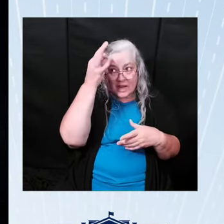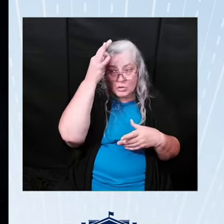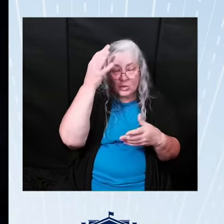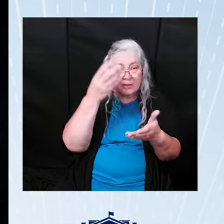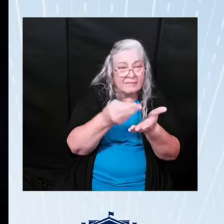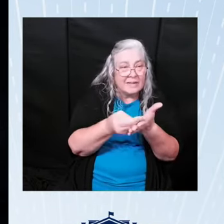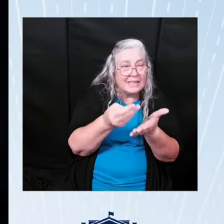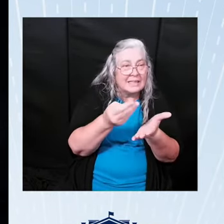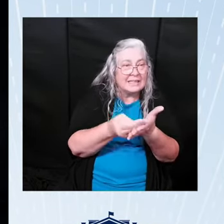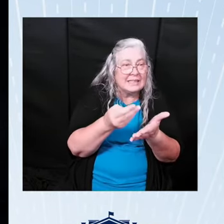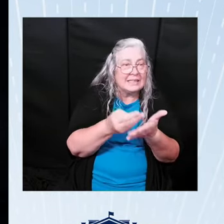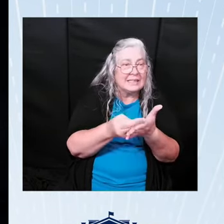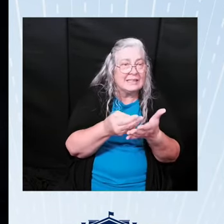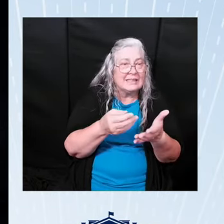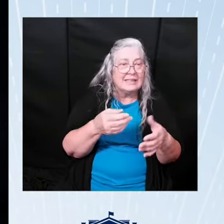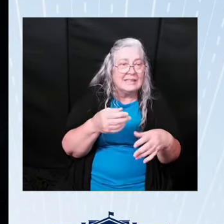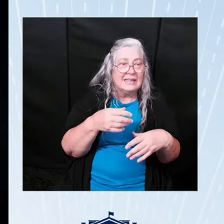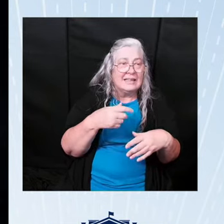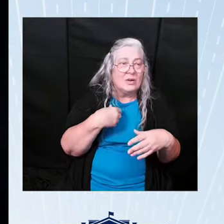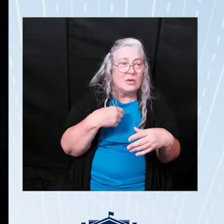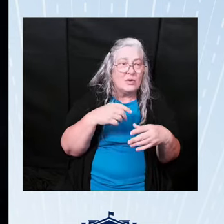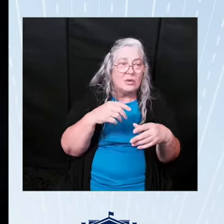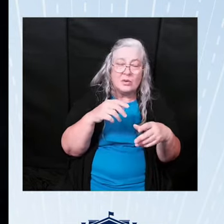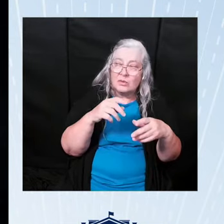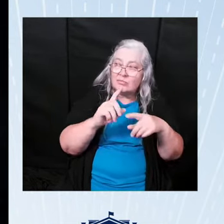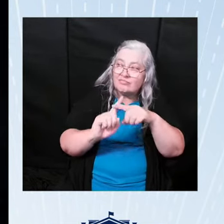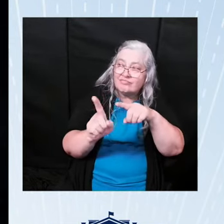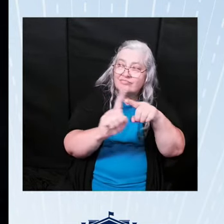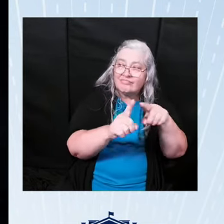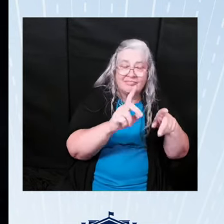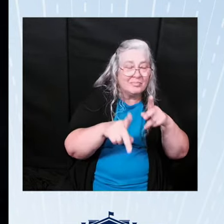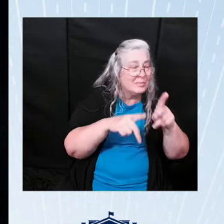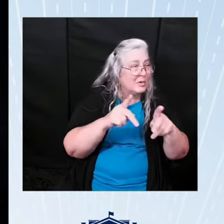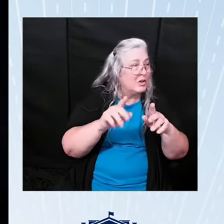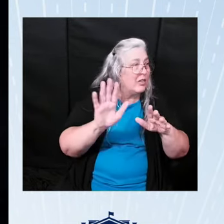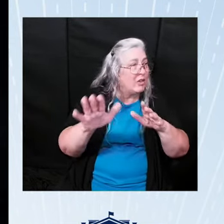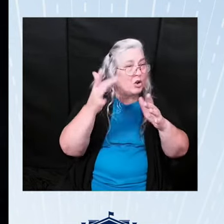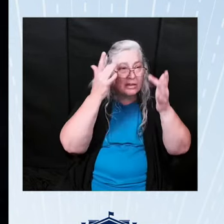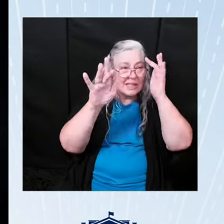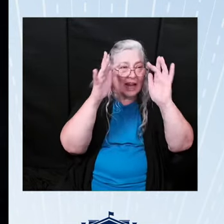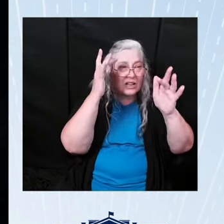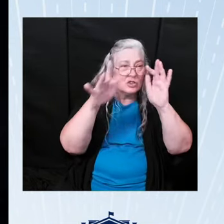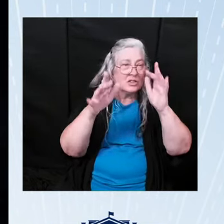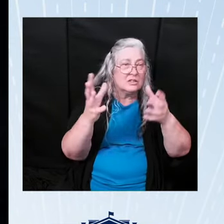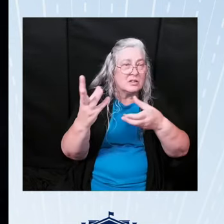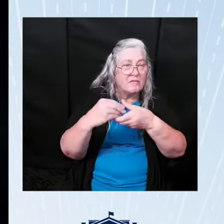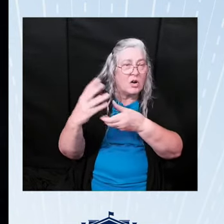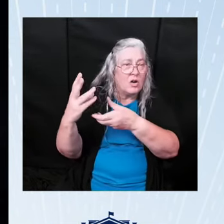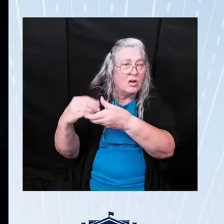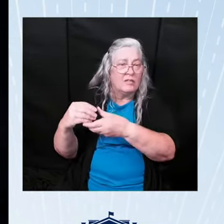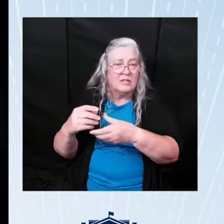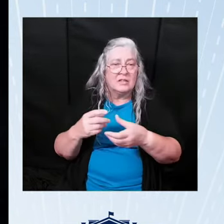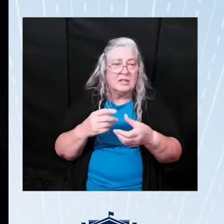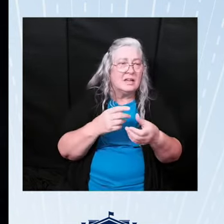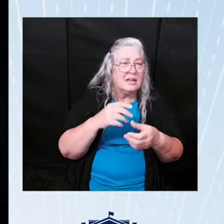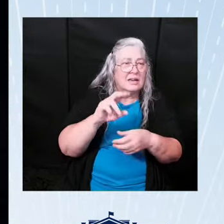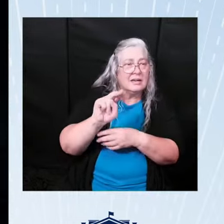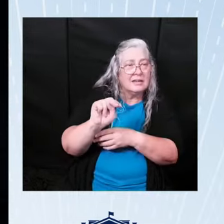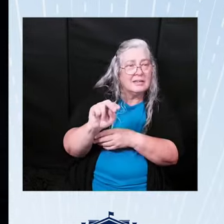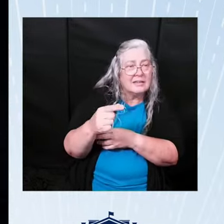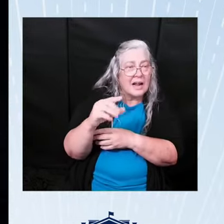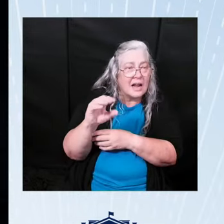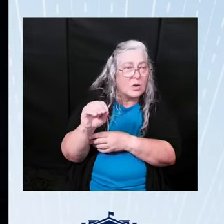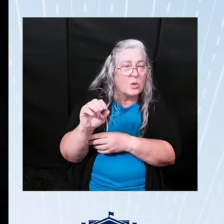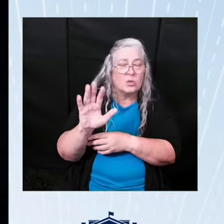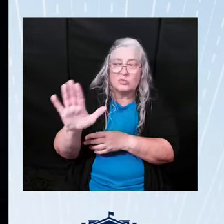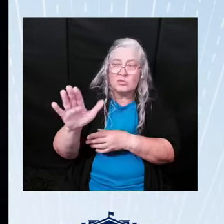and NGOs, with full support from the private sector, and while centering equity and environmental